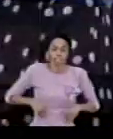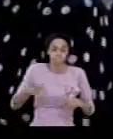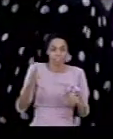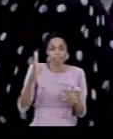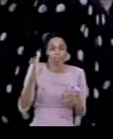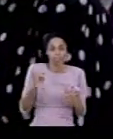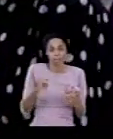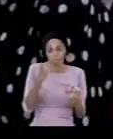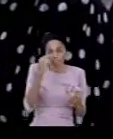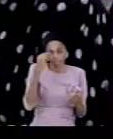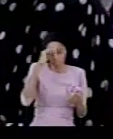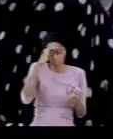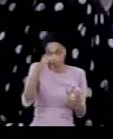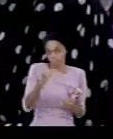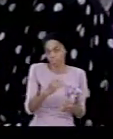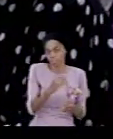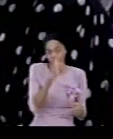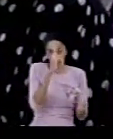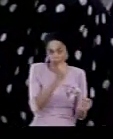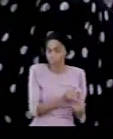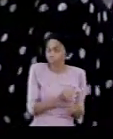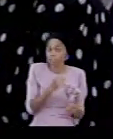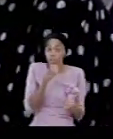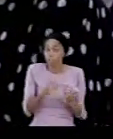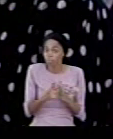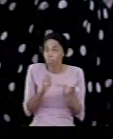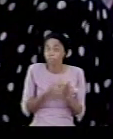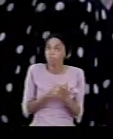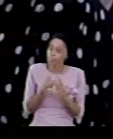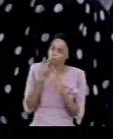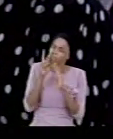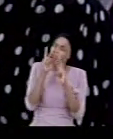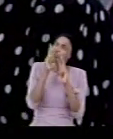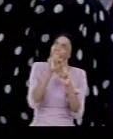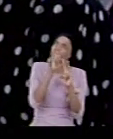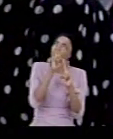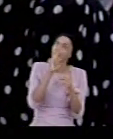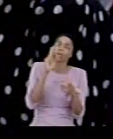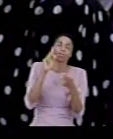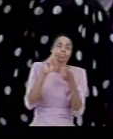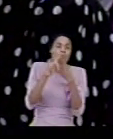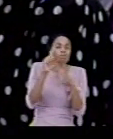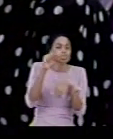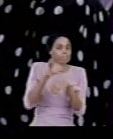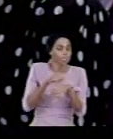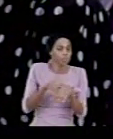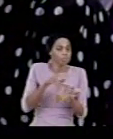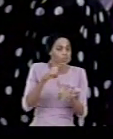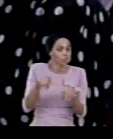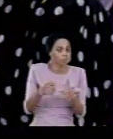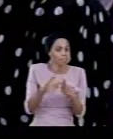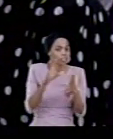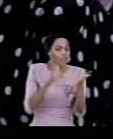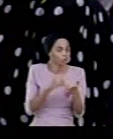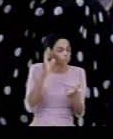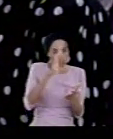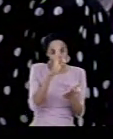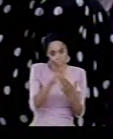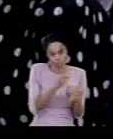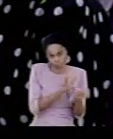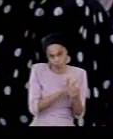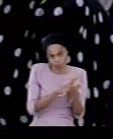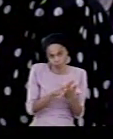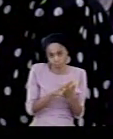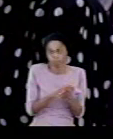Old Testament. Looking forward to the time when the law will be abolished.